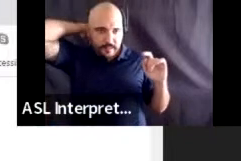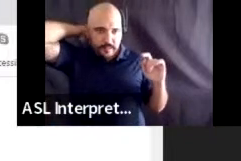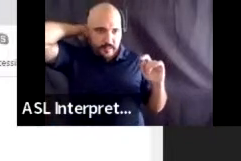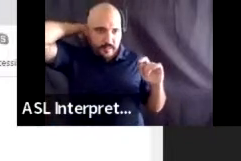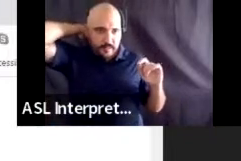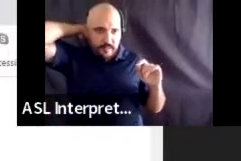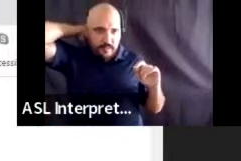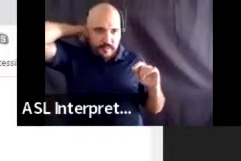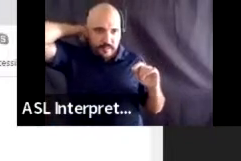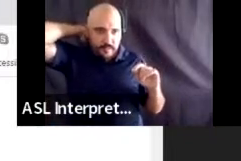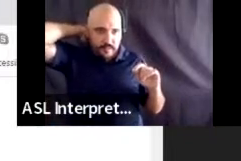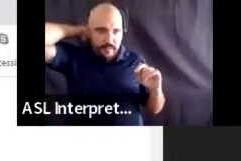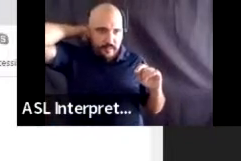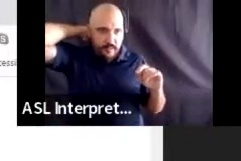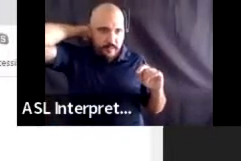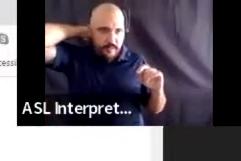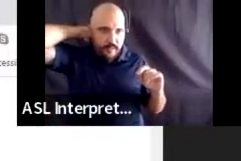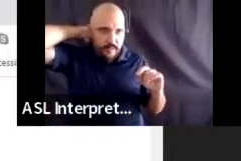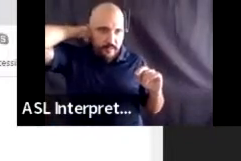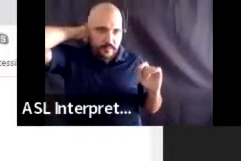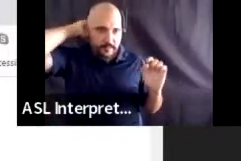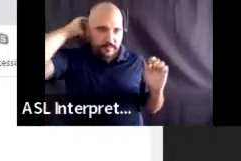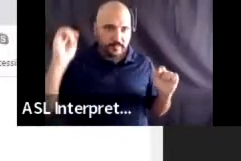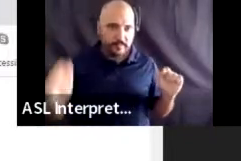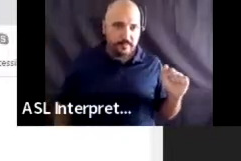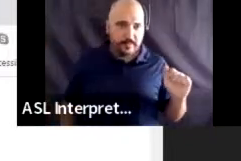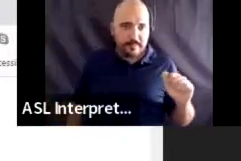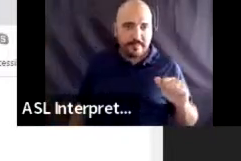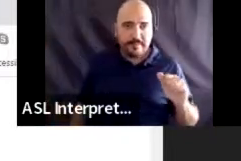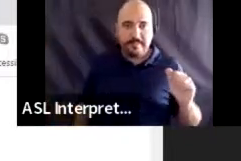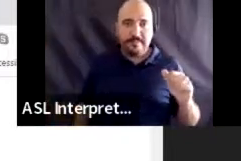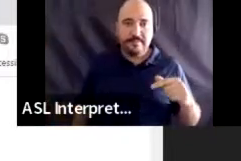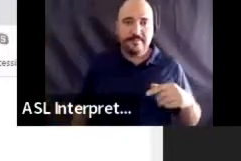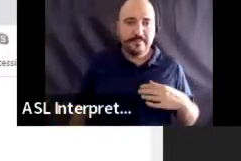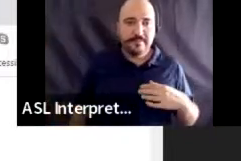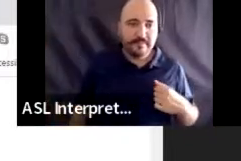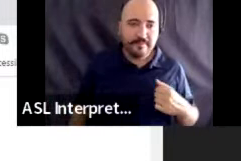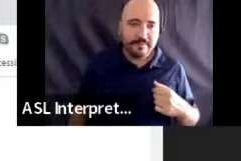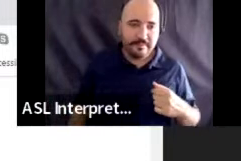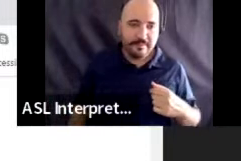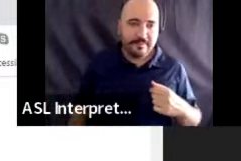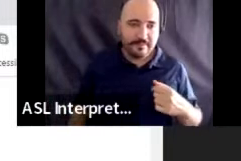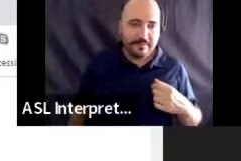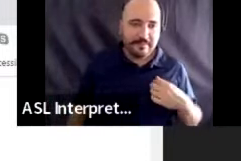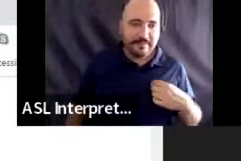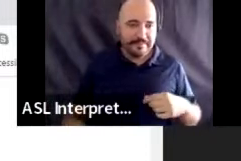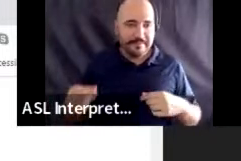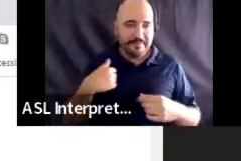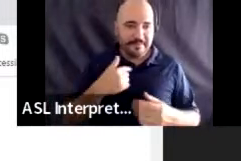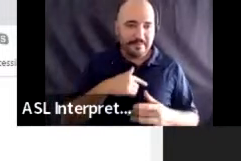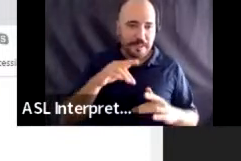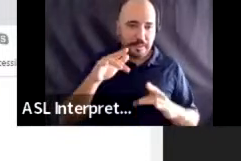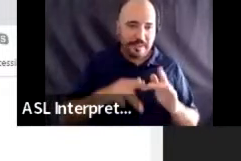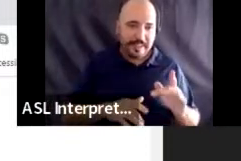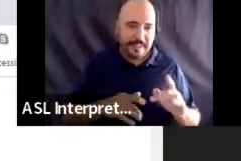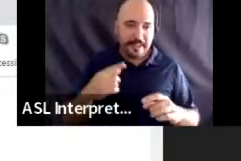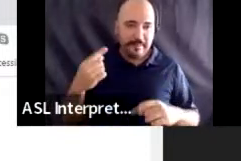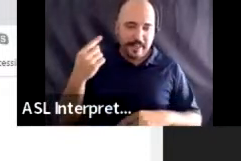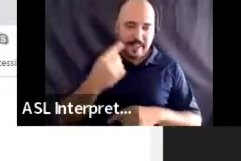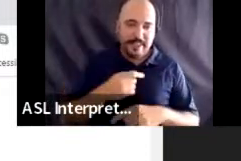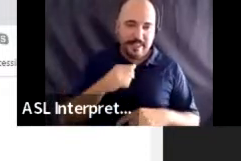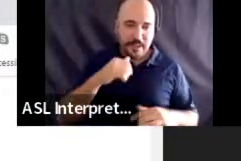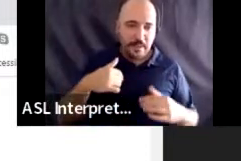about before, which is every day is in the keyboard tab order, and it has a H3. We skip the days that don't have any